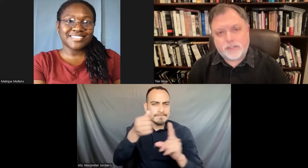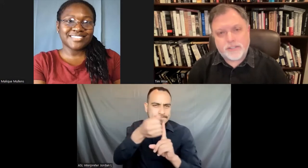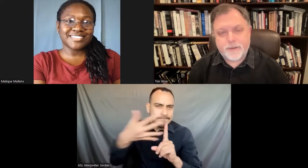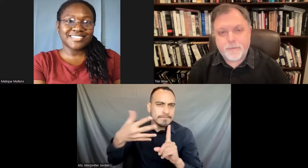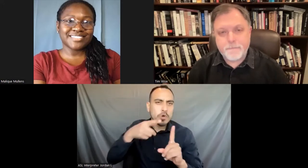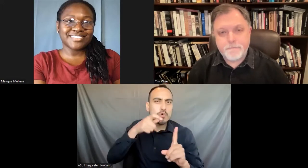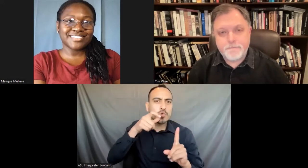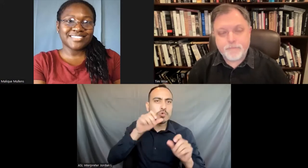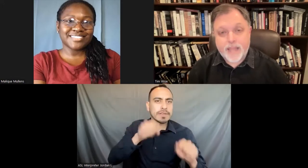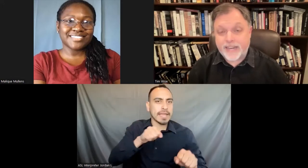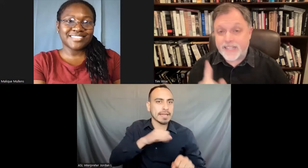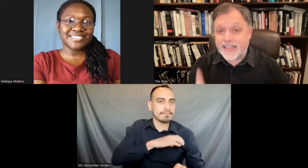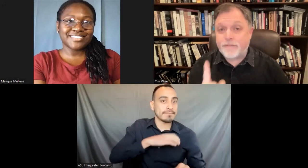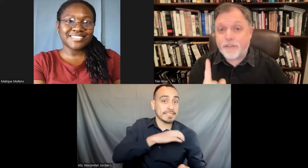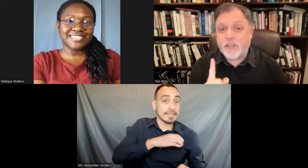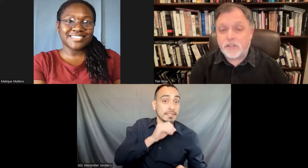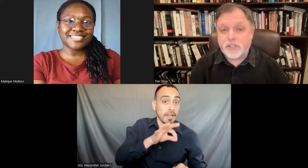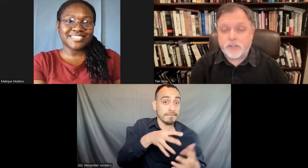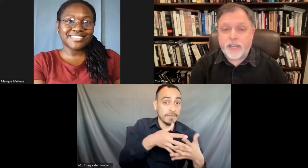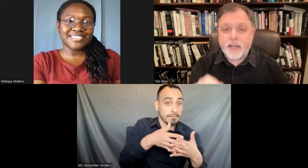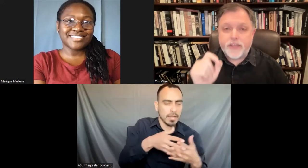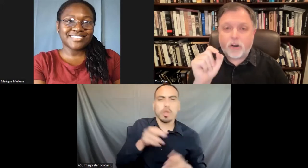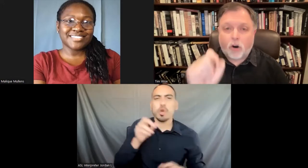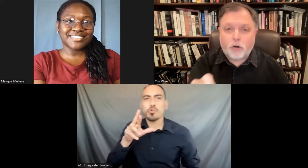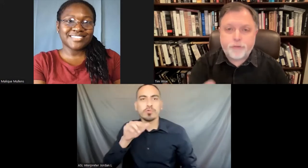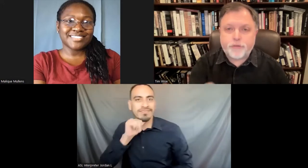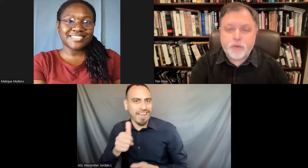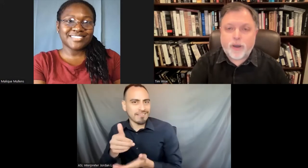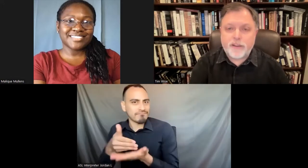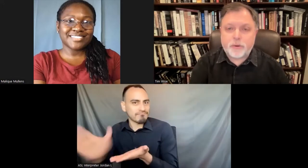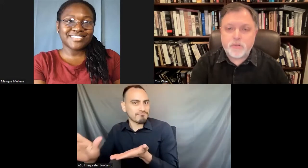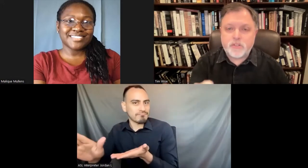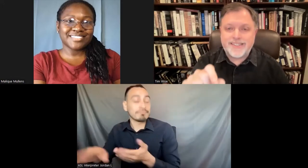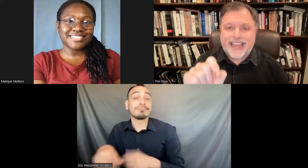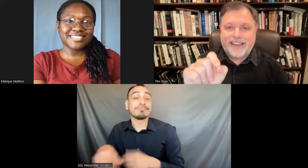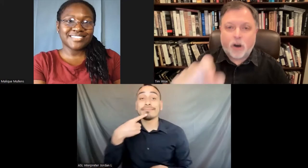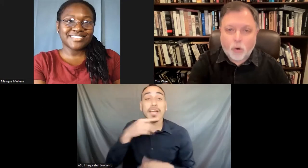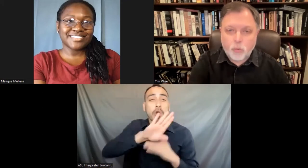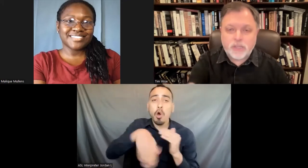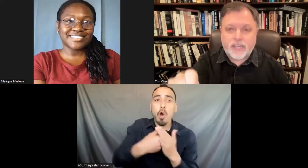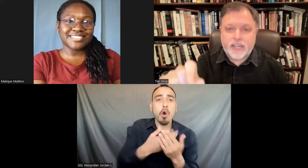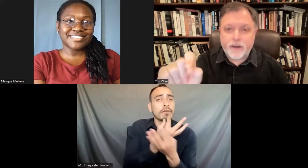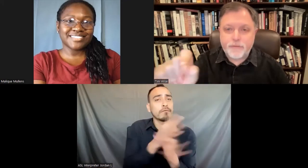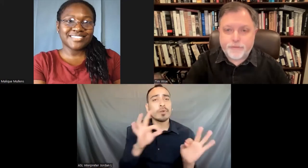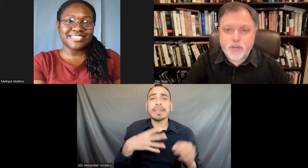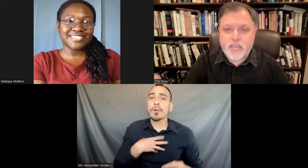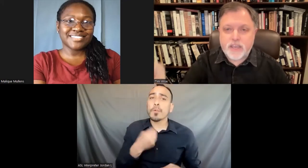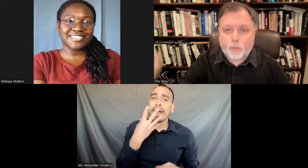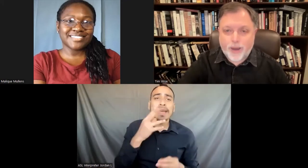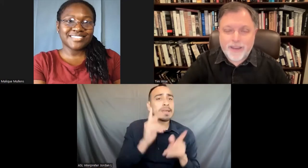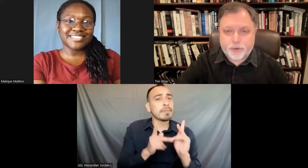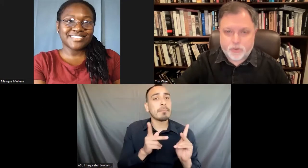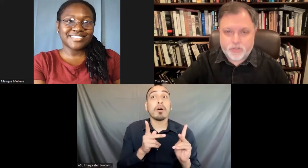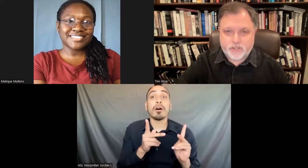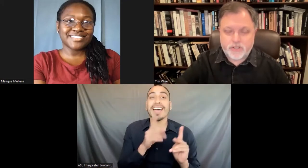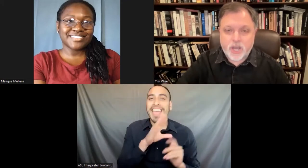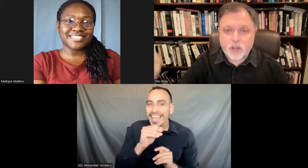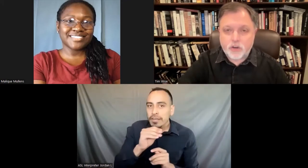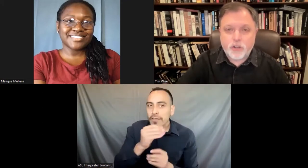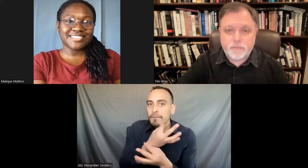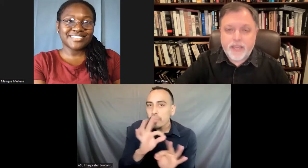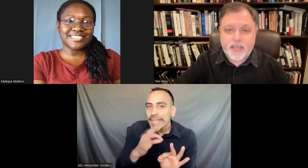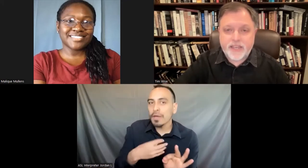and who couldn't. And it said very clearly that all free white persons and only free white